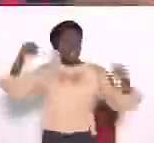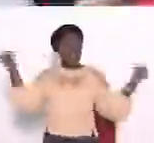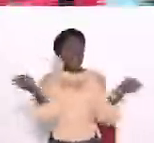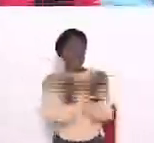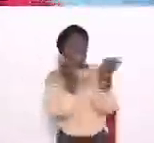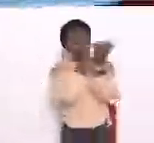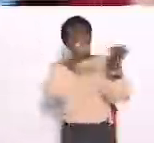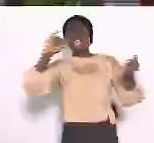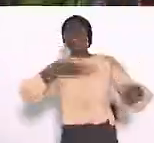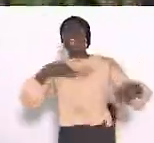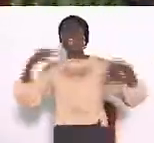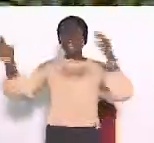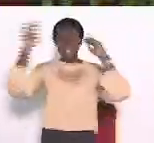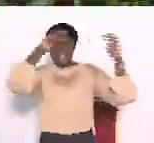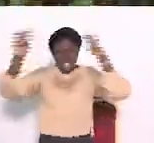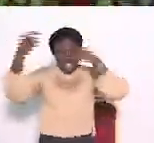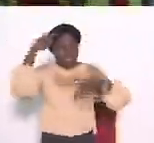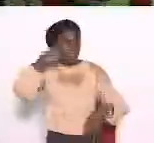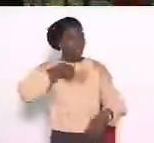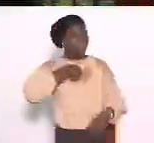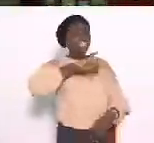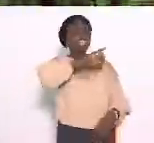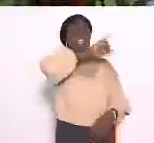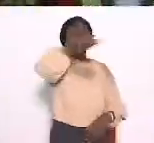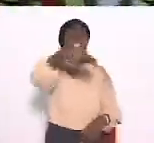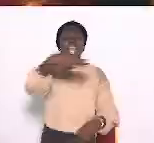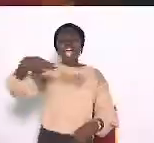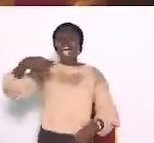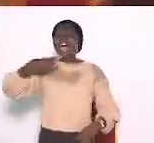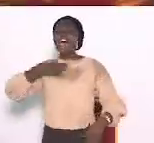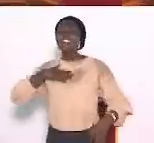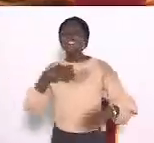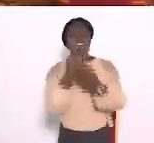myem my